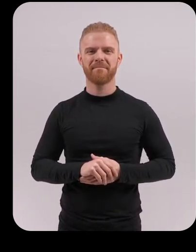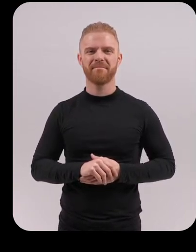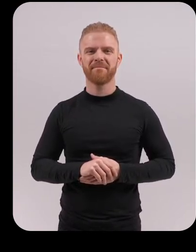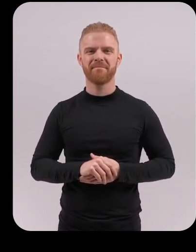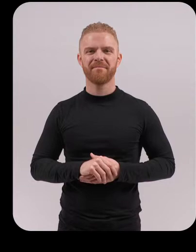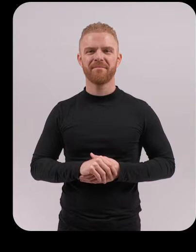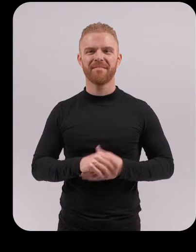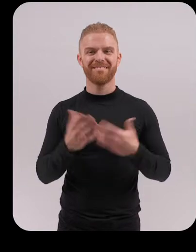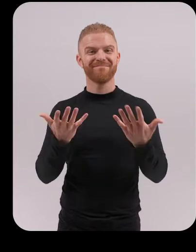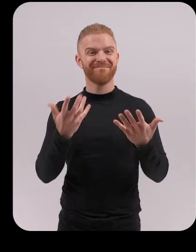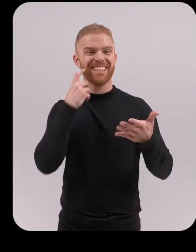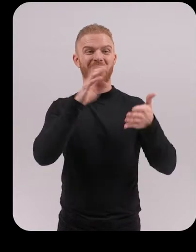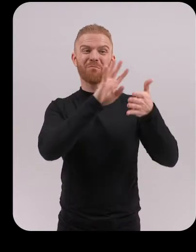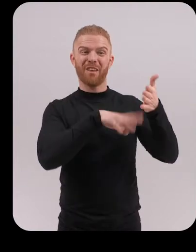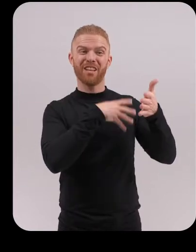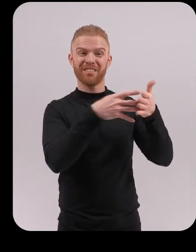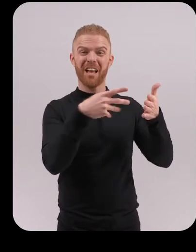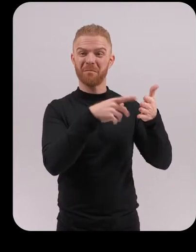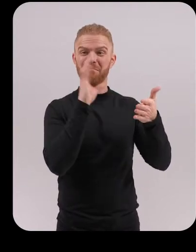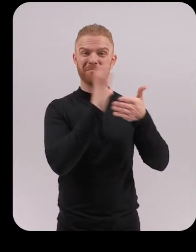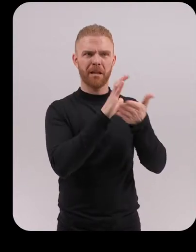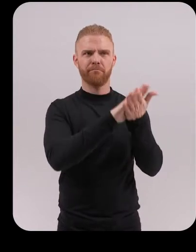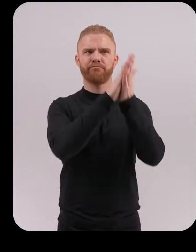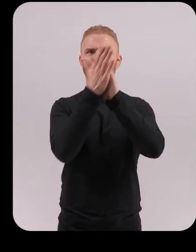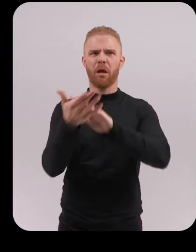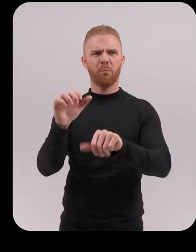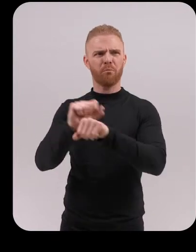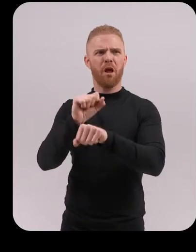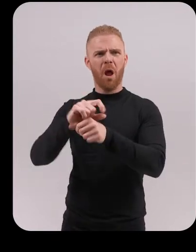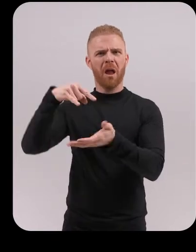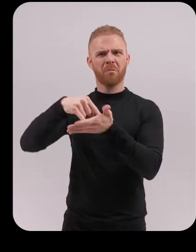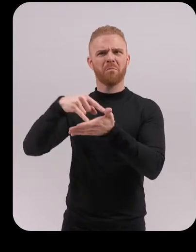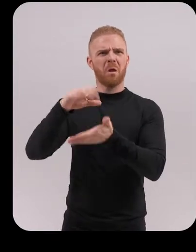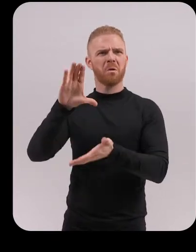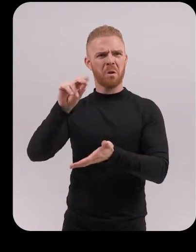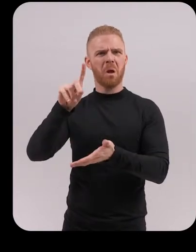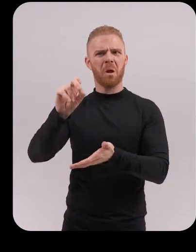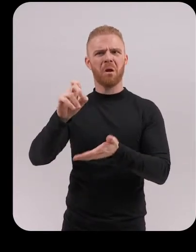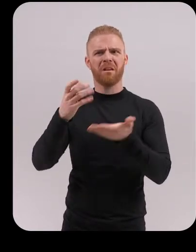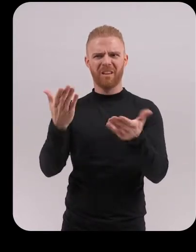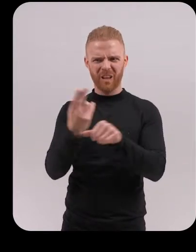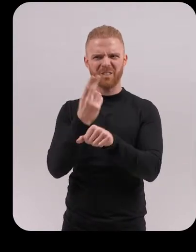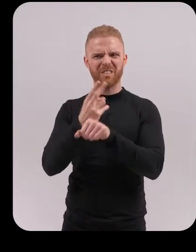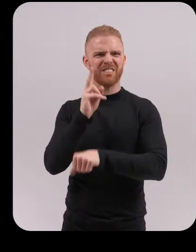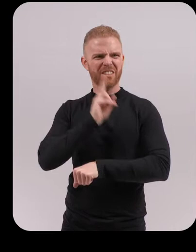We went from wireframe image to working Android code, all using Gemini.